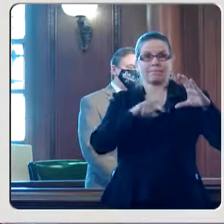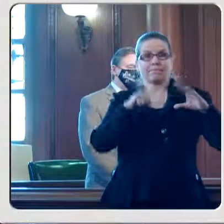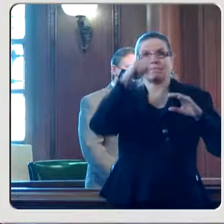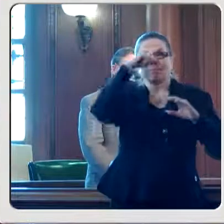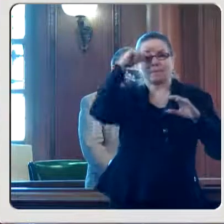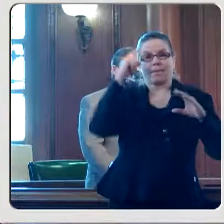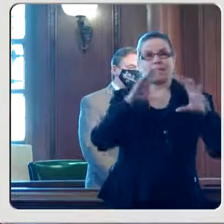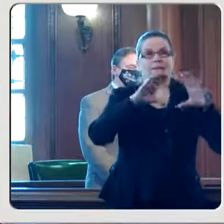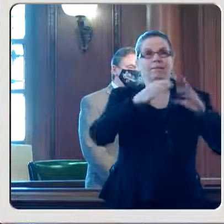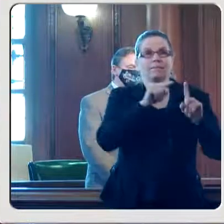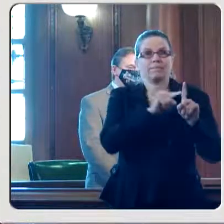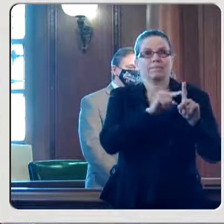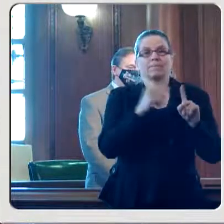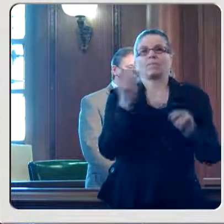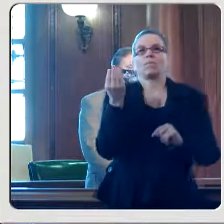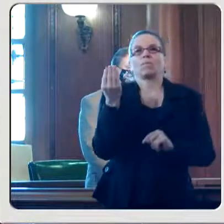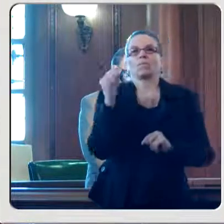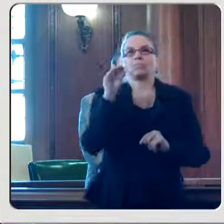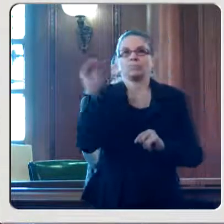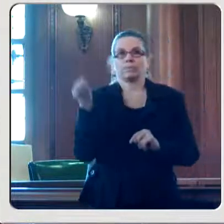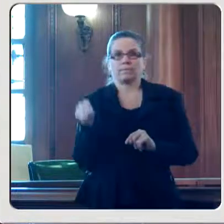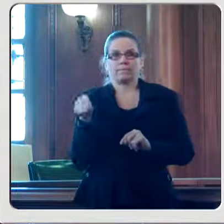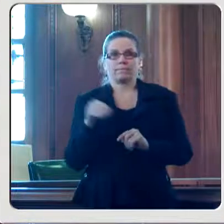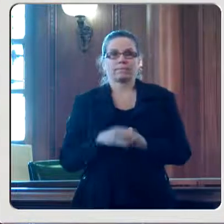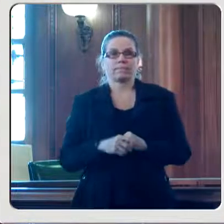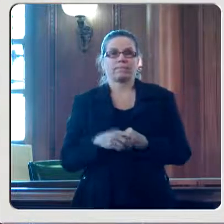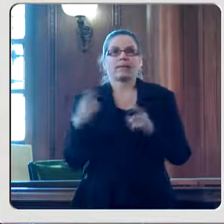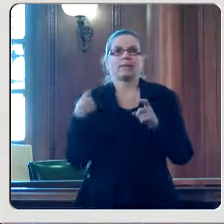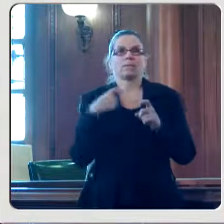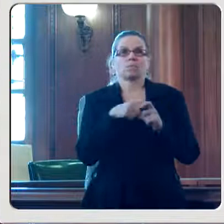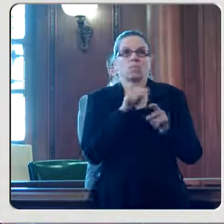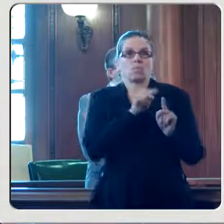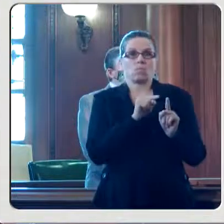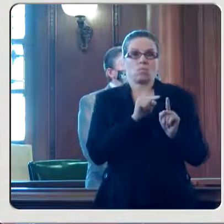was 14%, Latinx